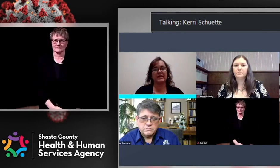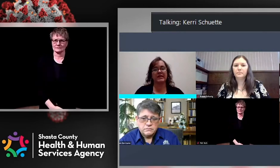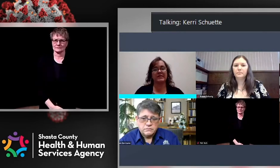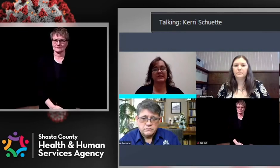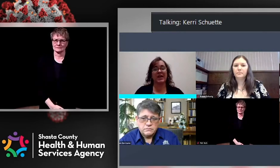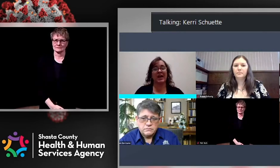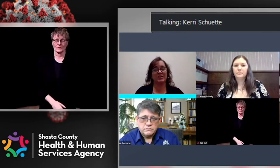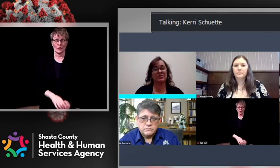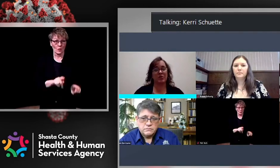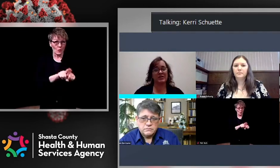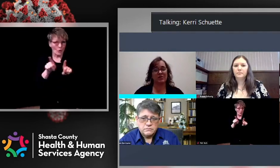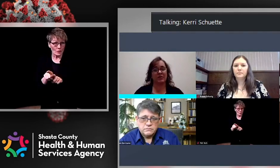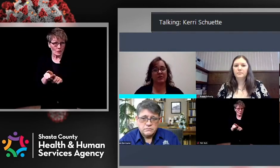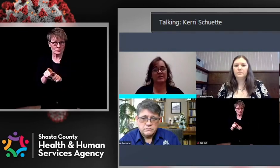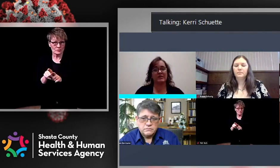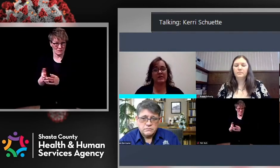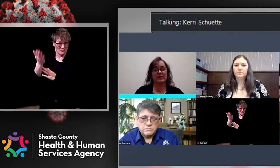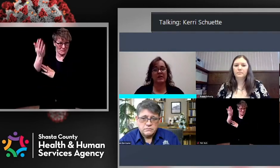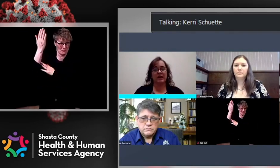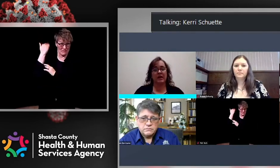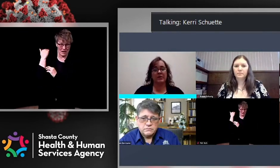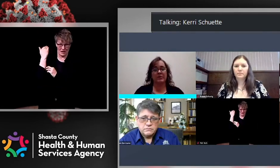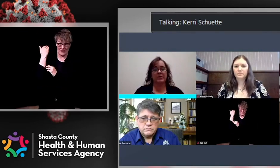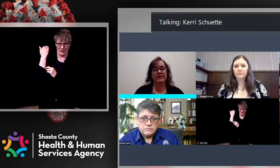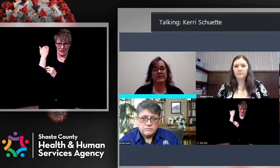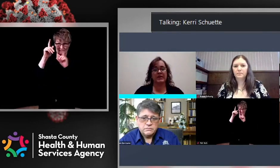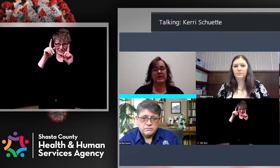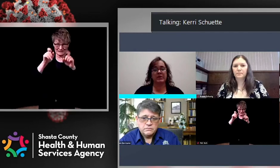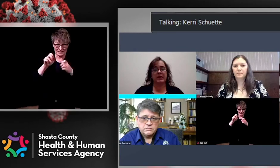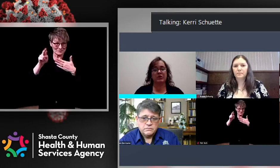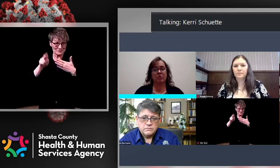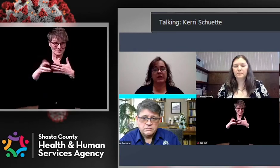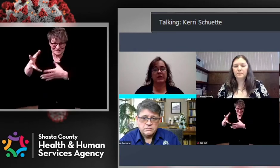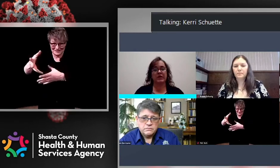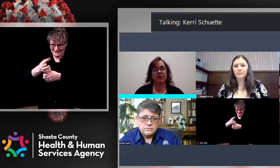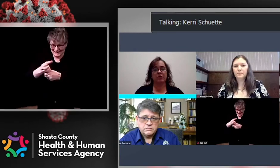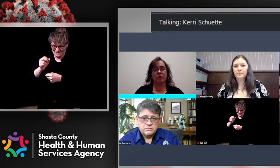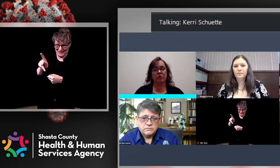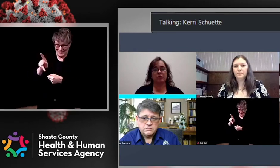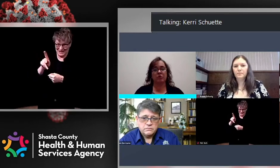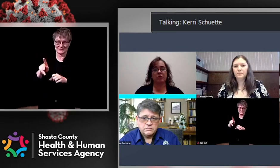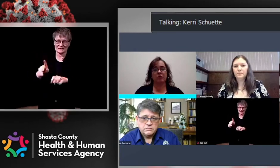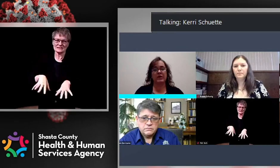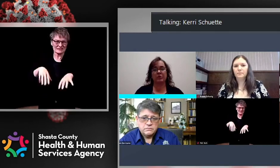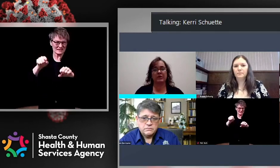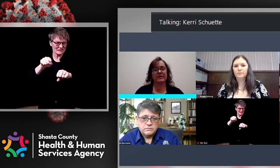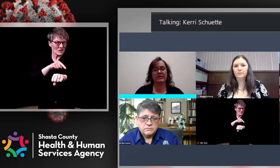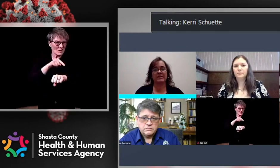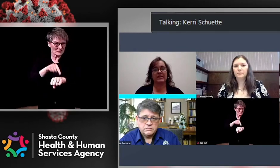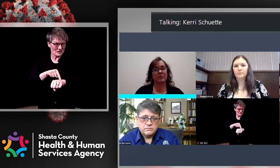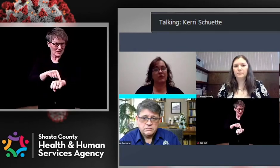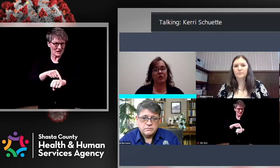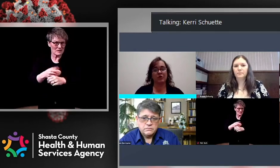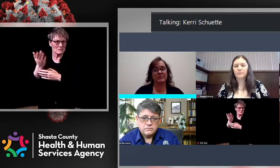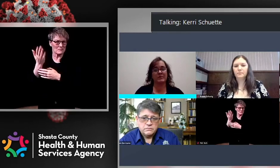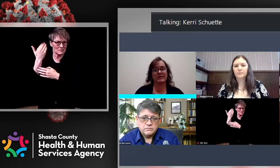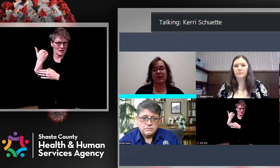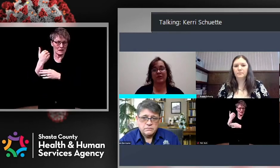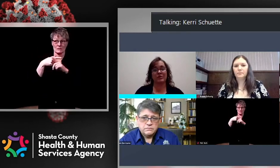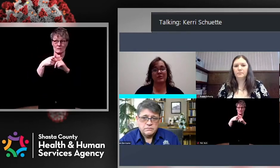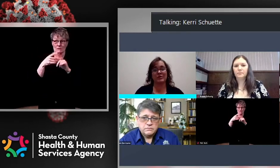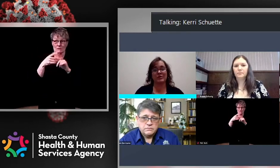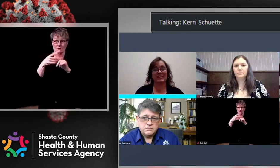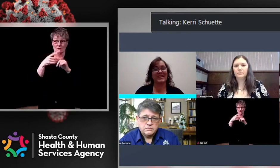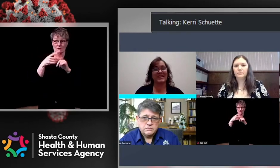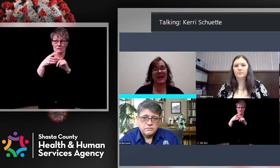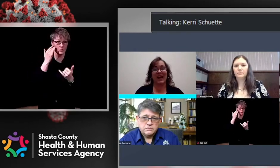has taken some time at certain points throughout this pandemic, but we know of people who were tested the day before